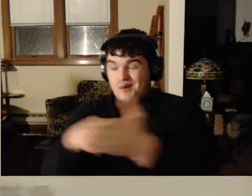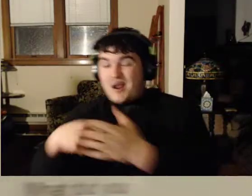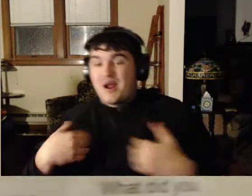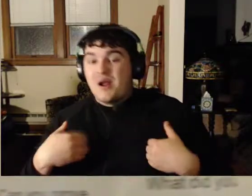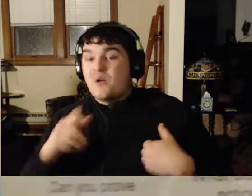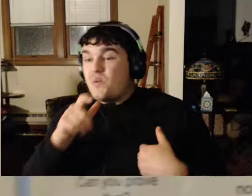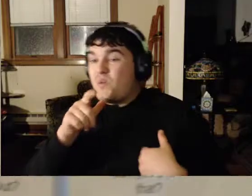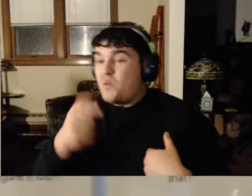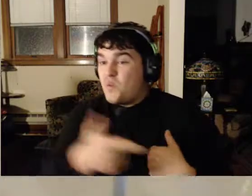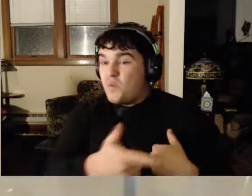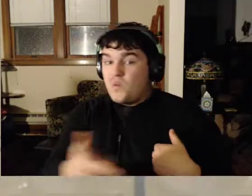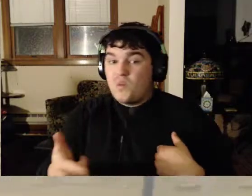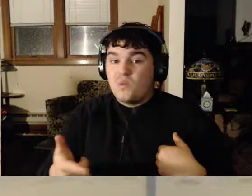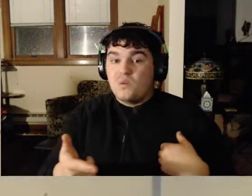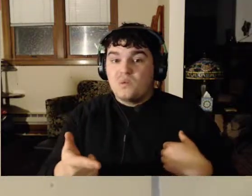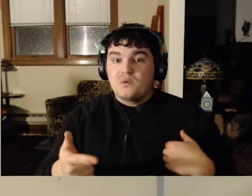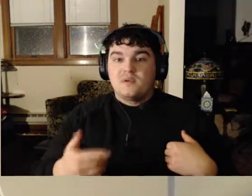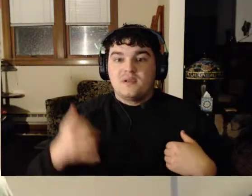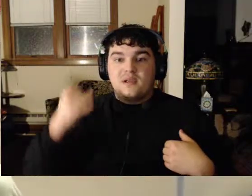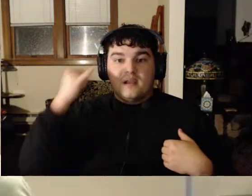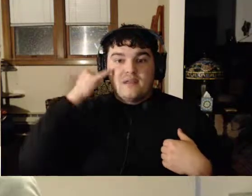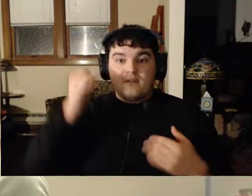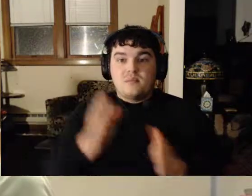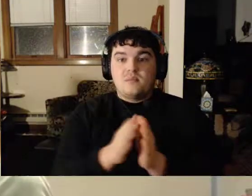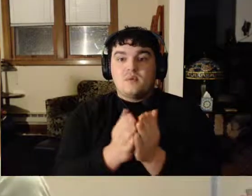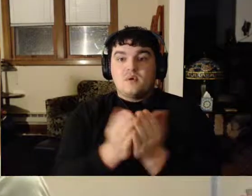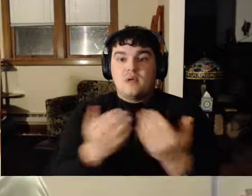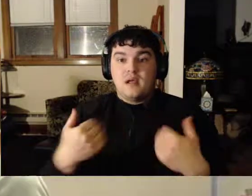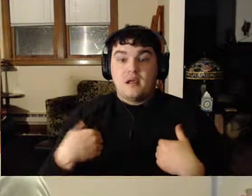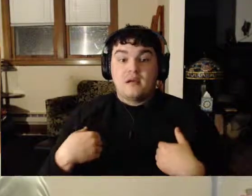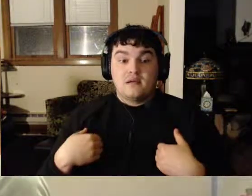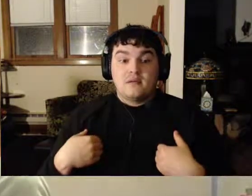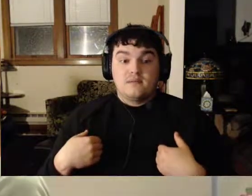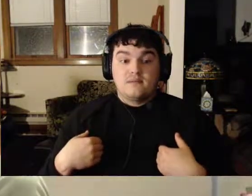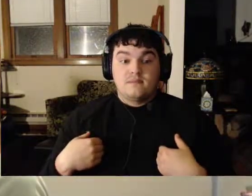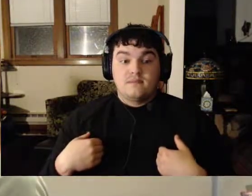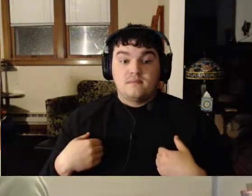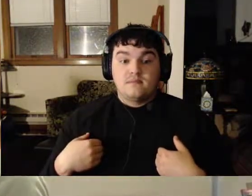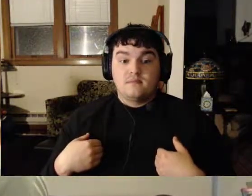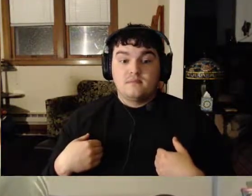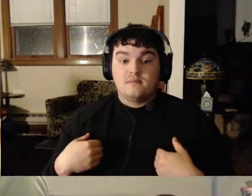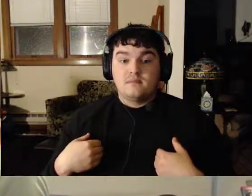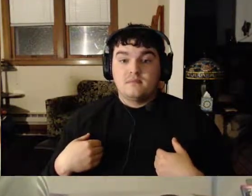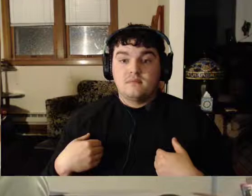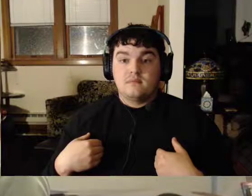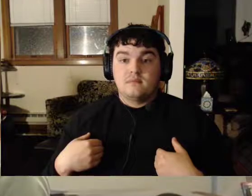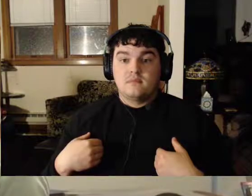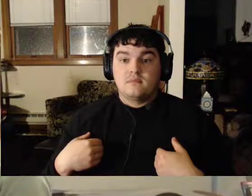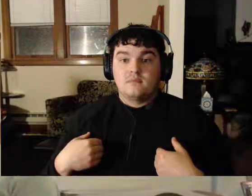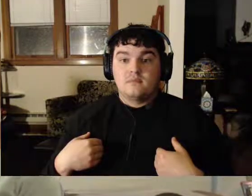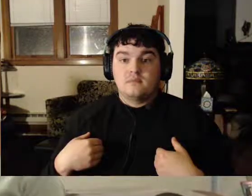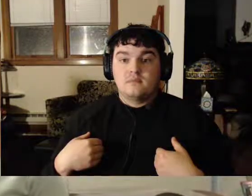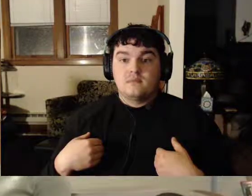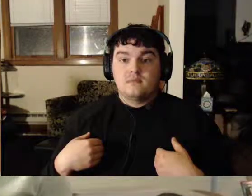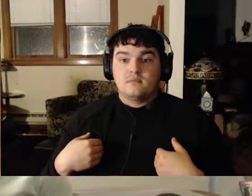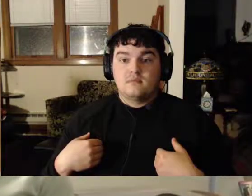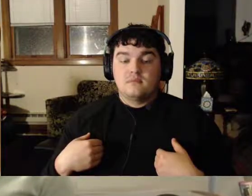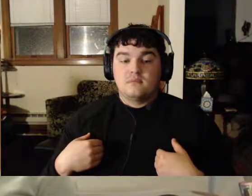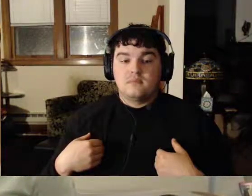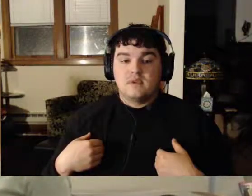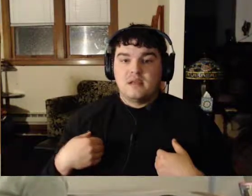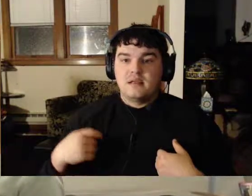And if you have a book out because you finished, I'd rather you be looking over your graphic organizer with all your research. I love that you love to